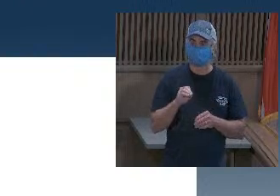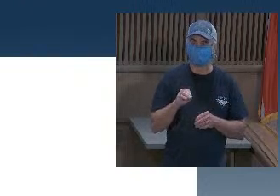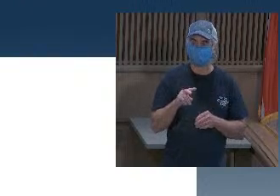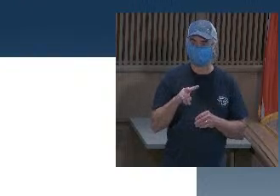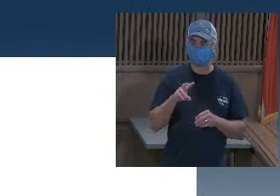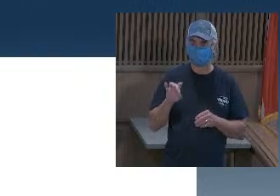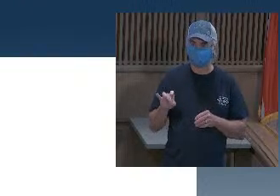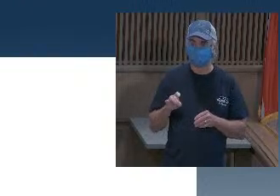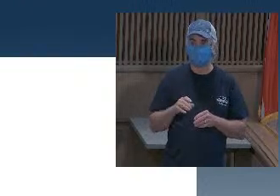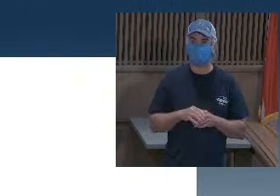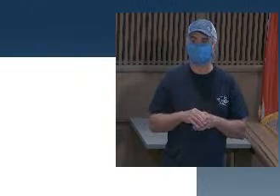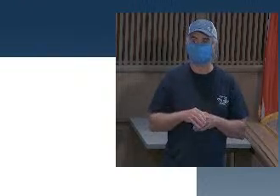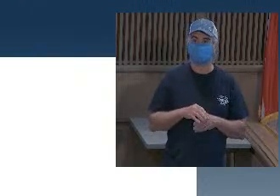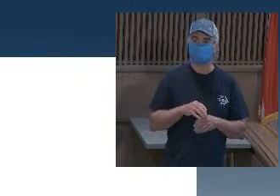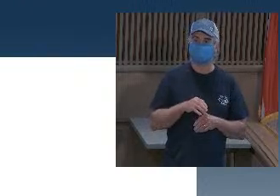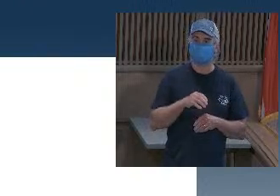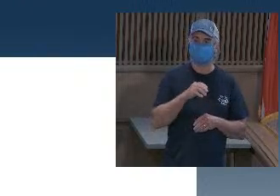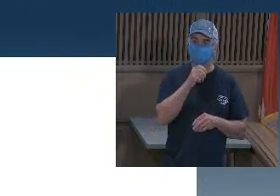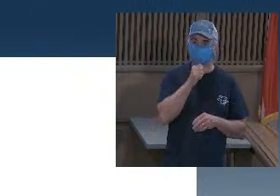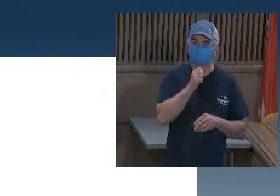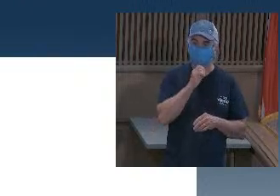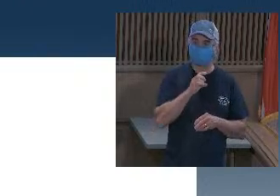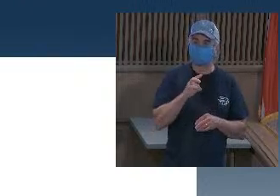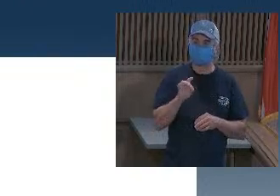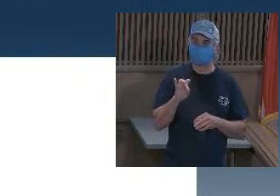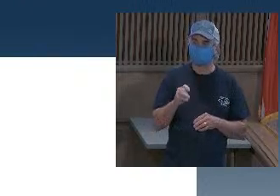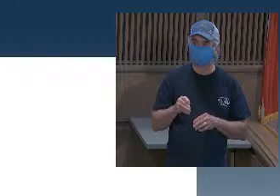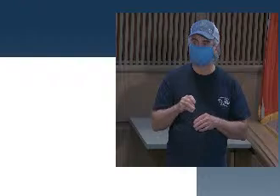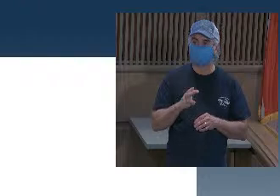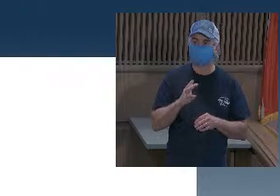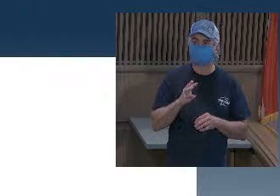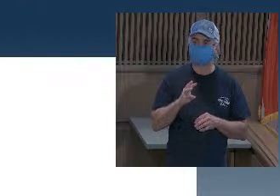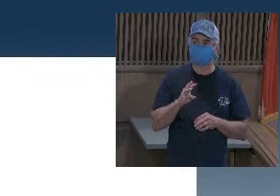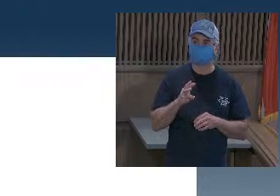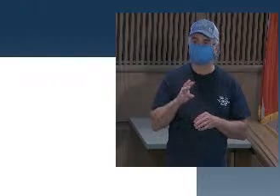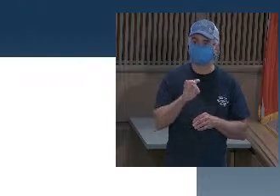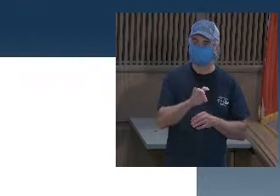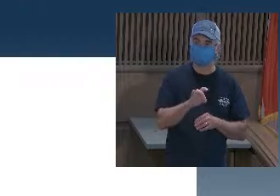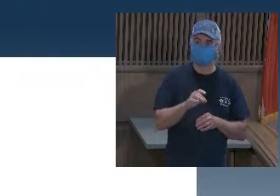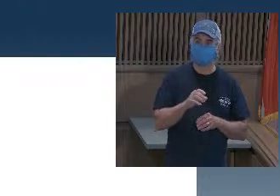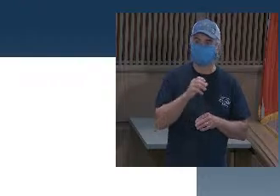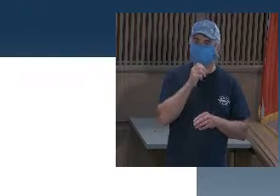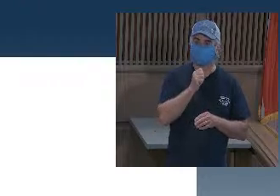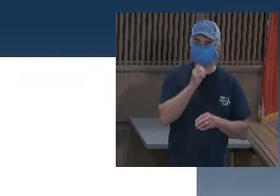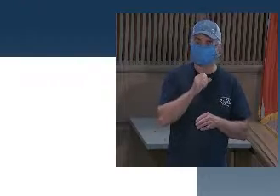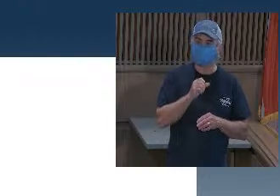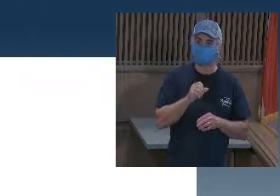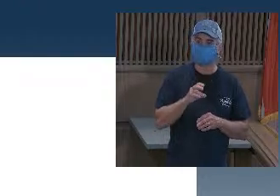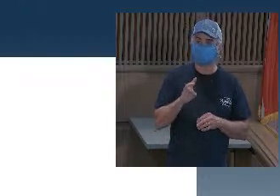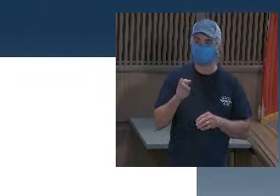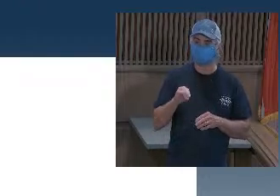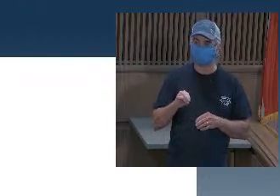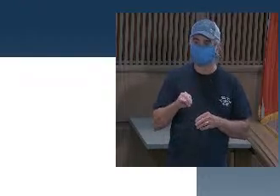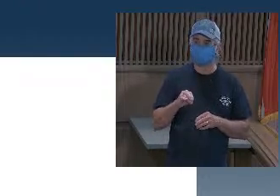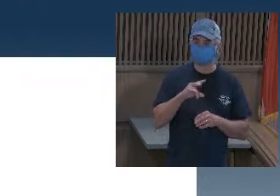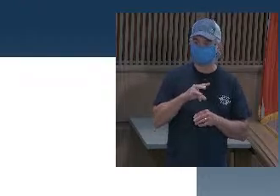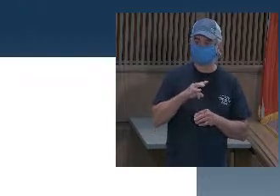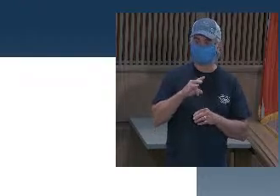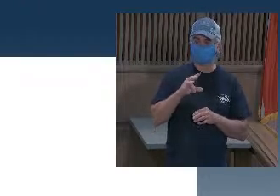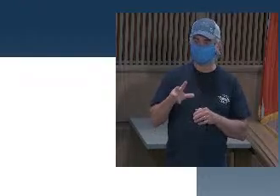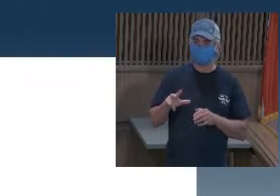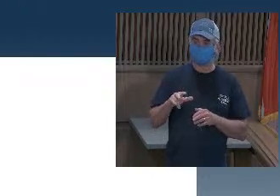we have 68. Age of 70, we have 73. Age of 60, which is the popular number, is